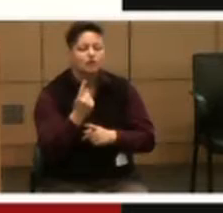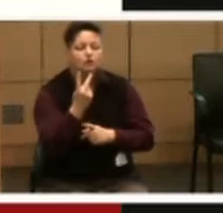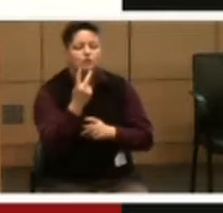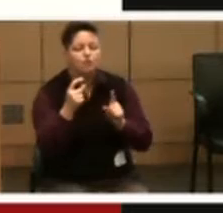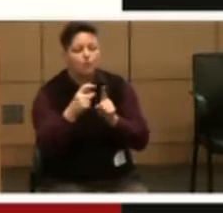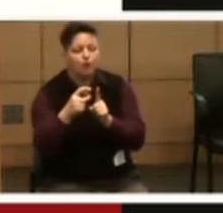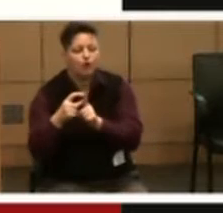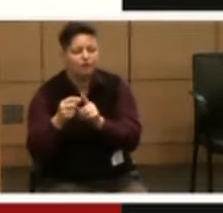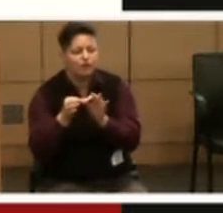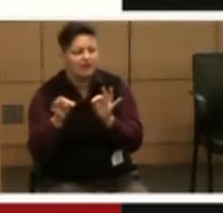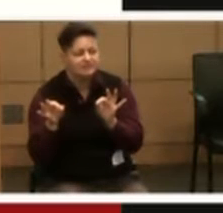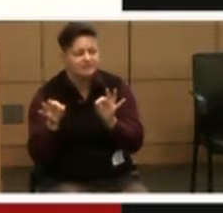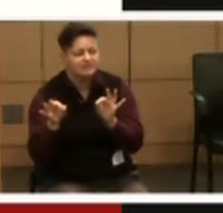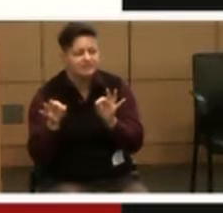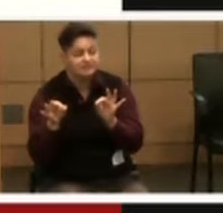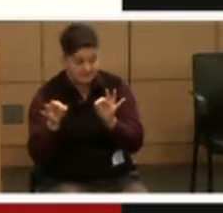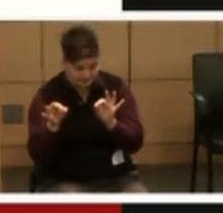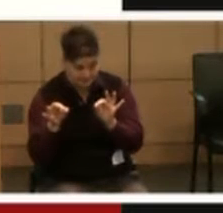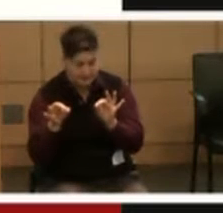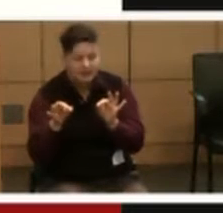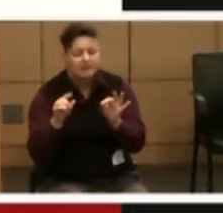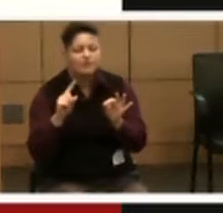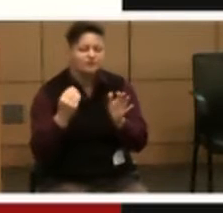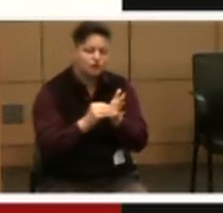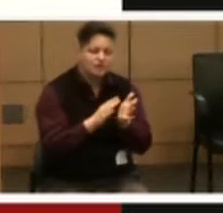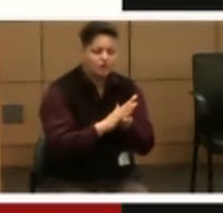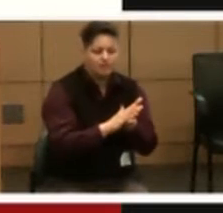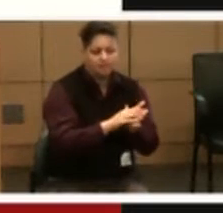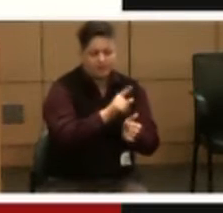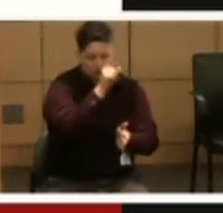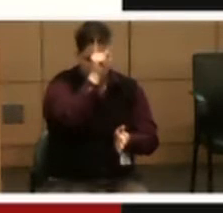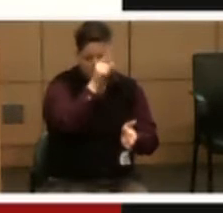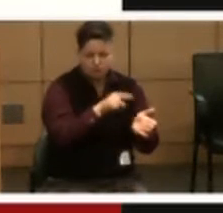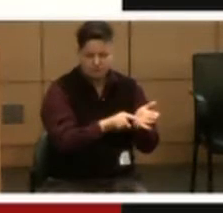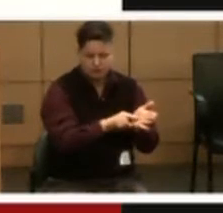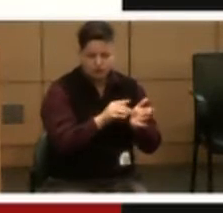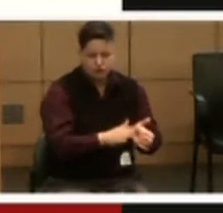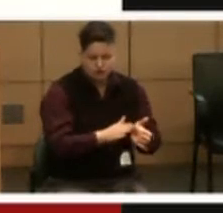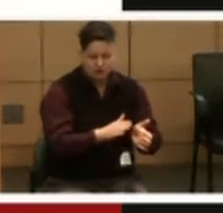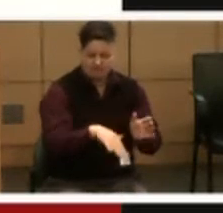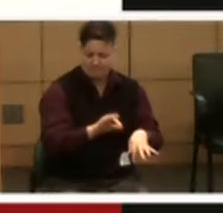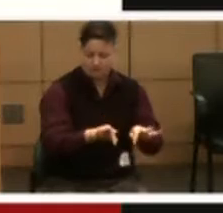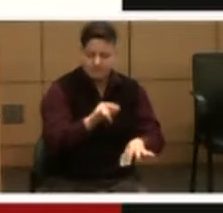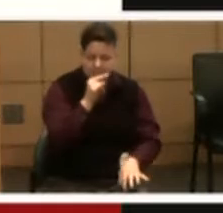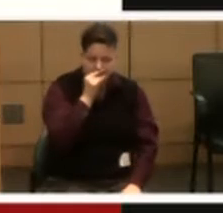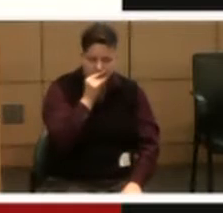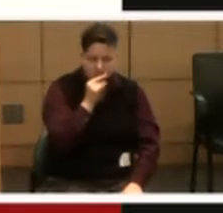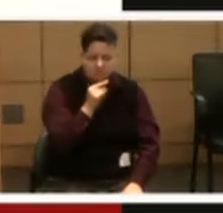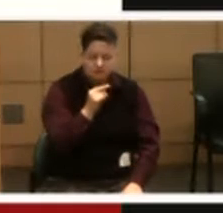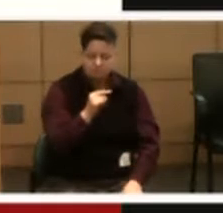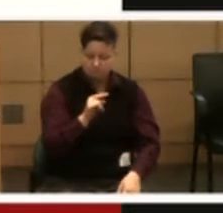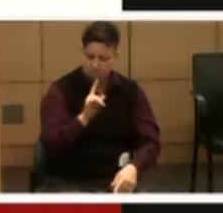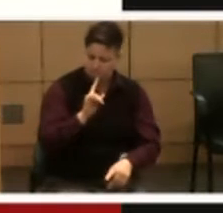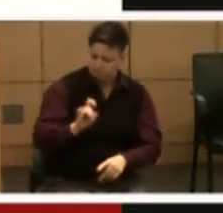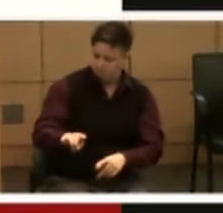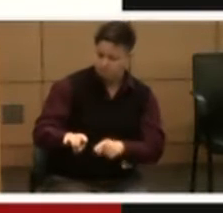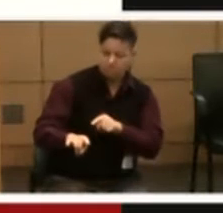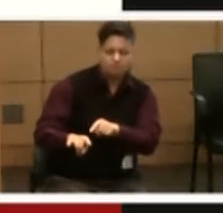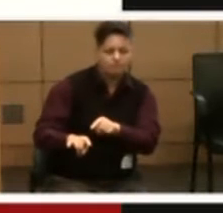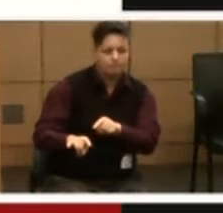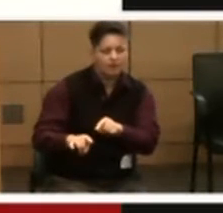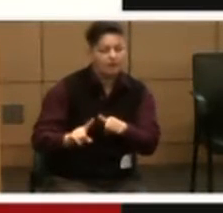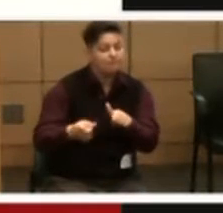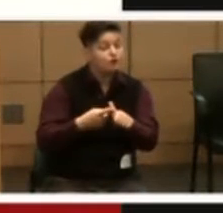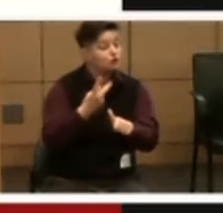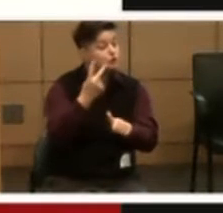was first documented by a German researcher. And they found that the kids that they looked at had their first